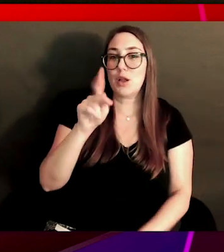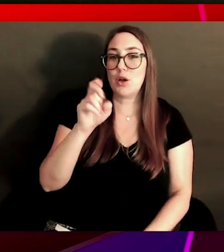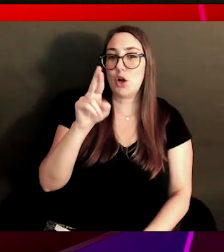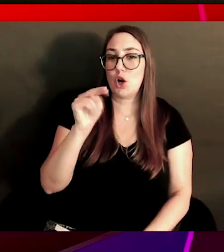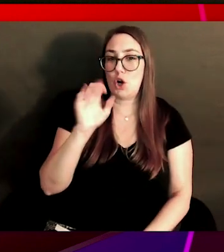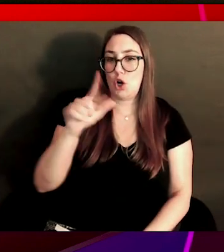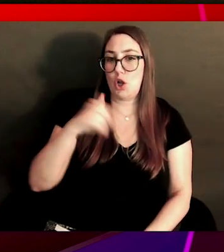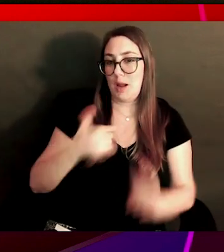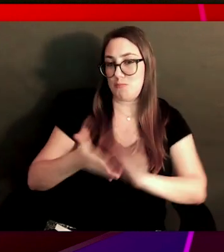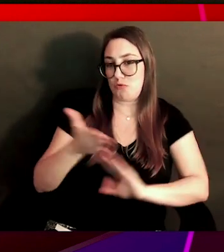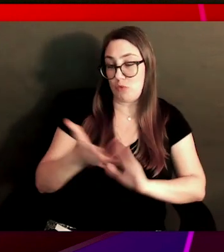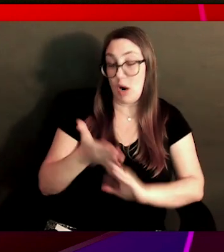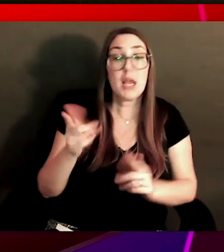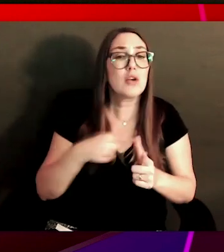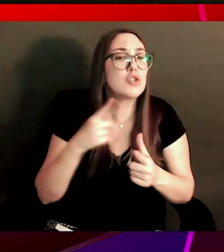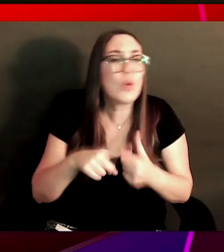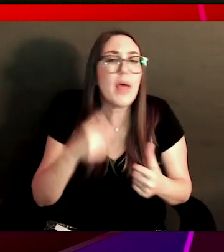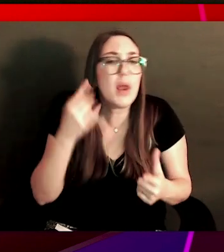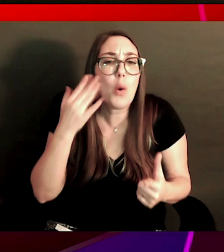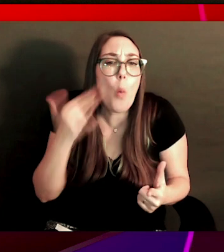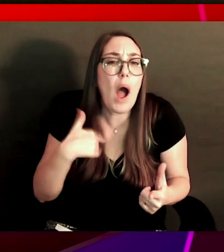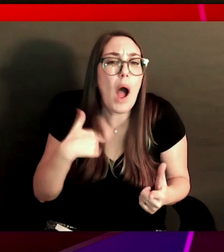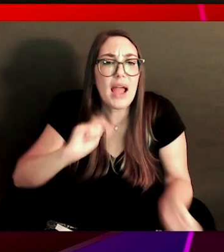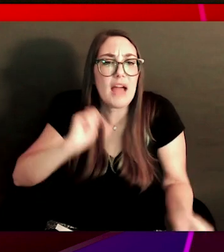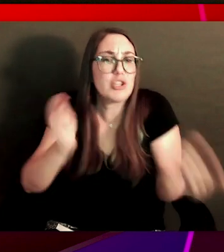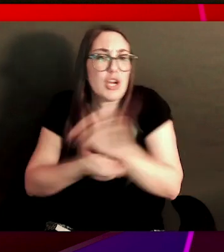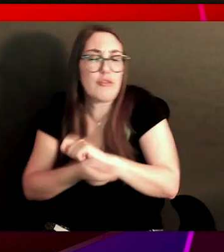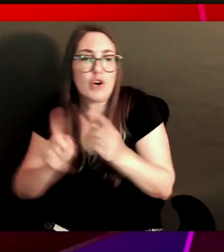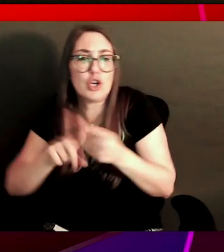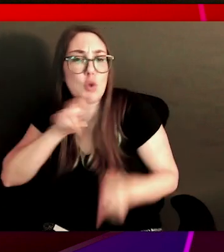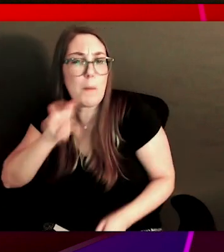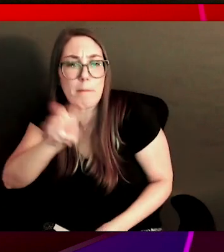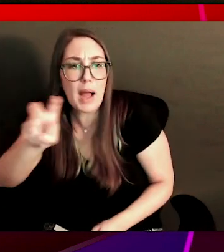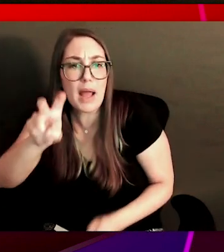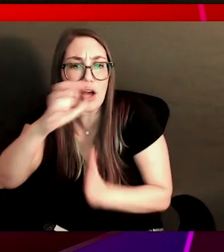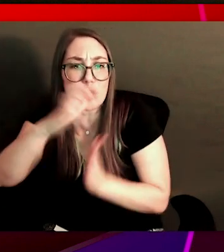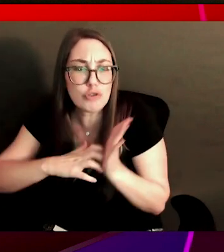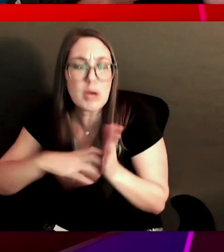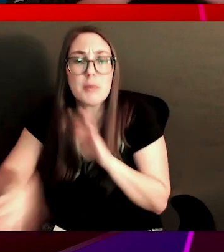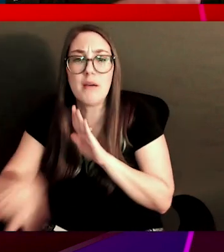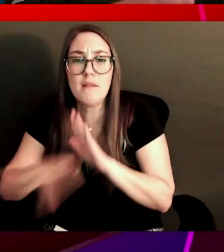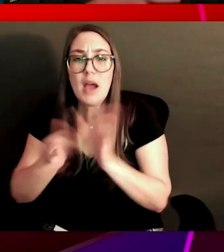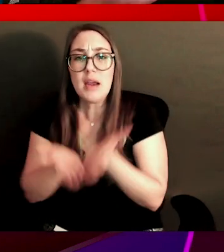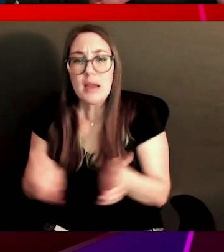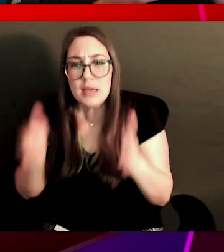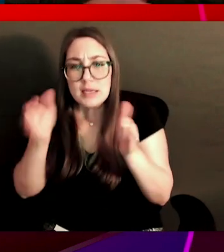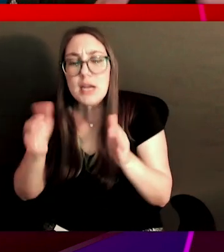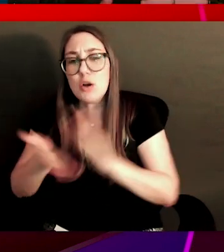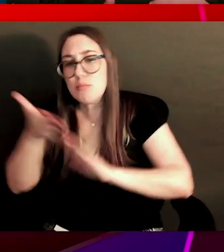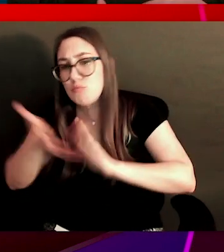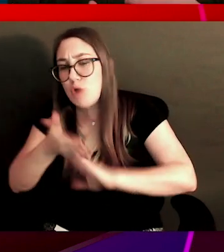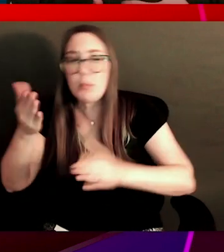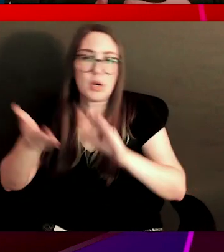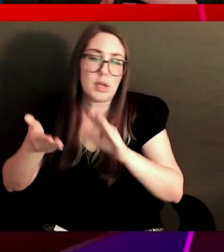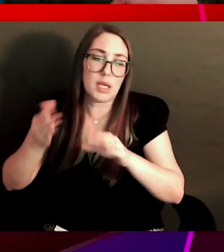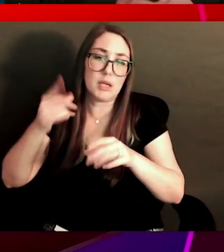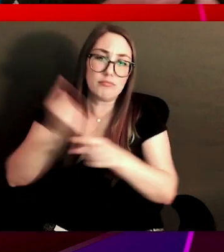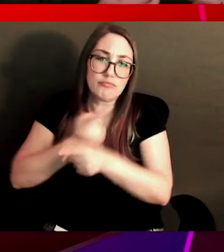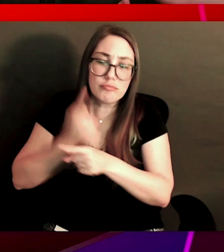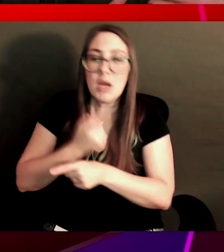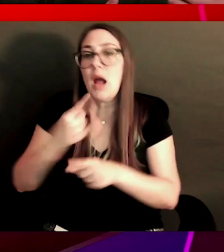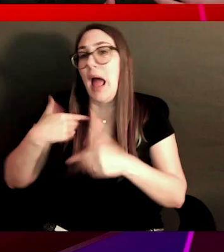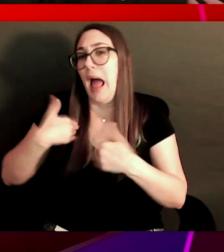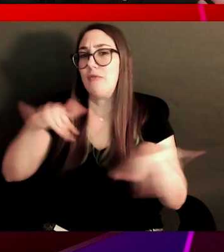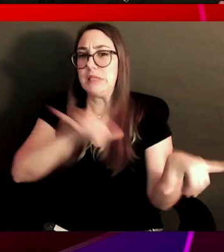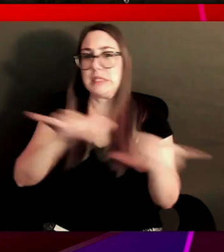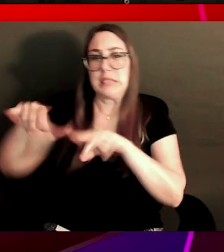need to then go convert this notebook into a Python script, find a container that can properly run it, that had the same dependencies as my notebook?